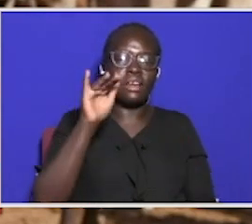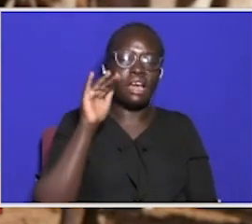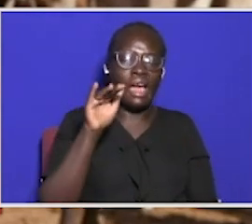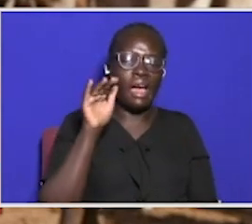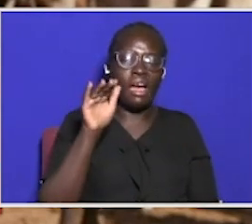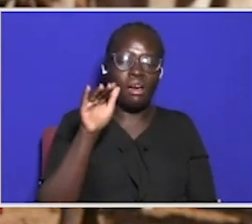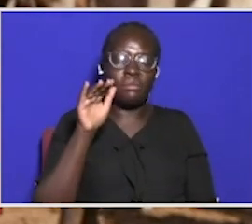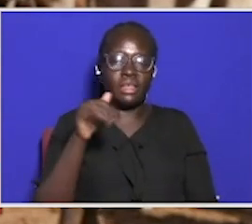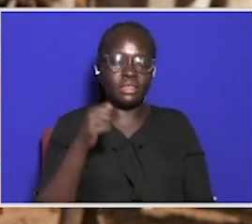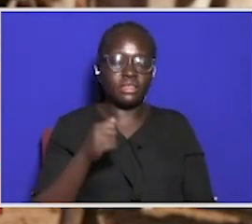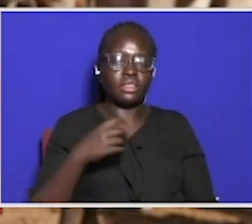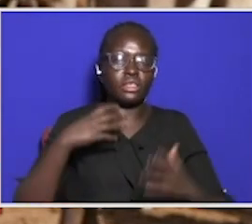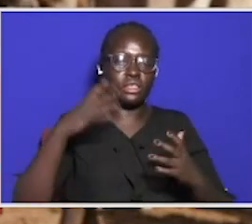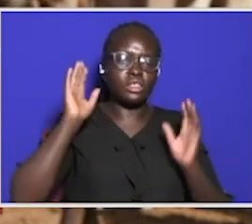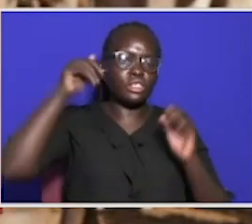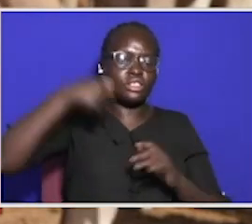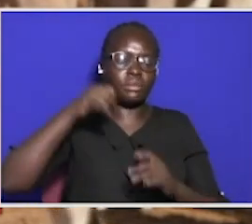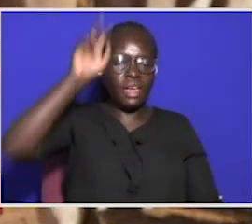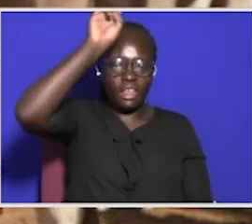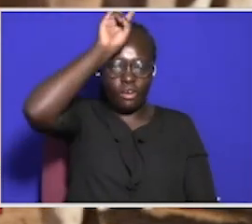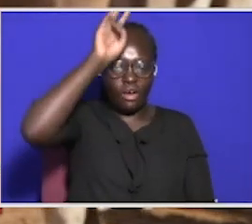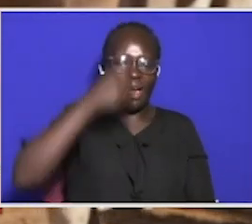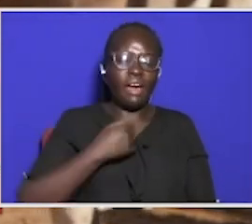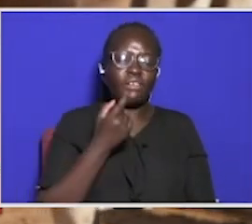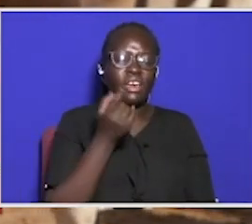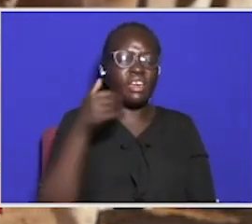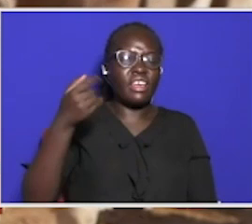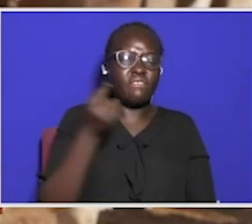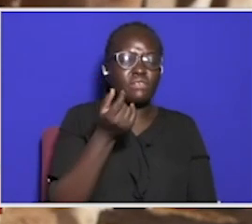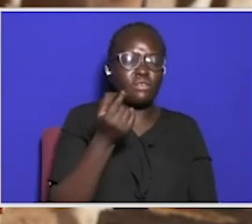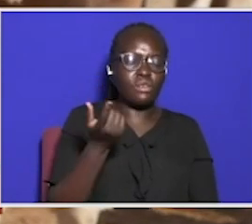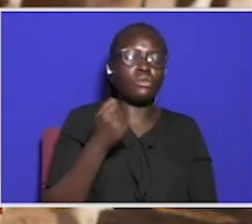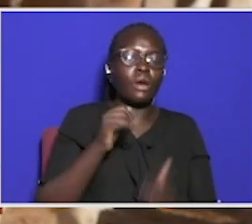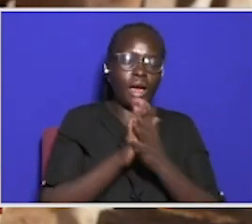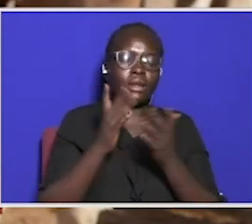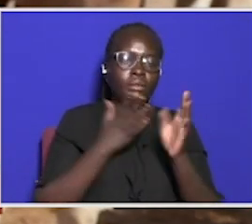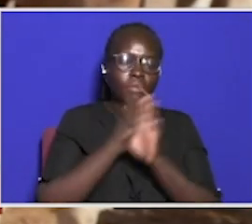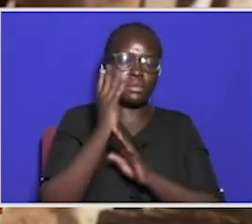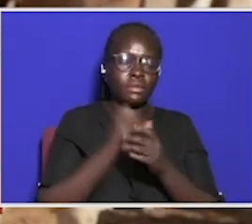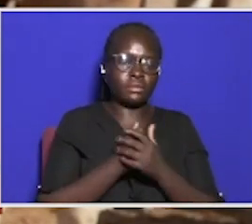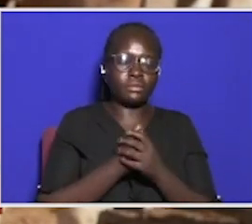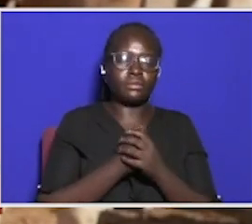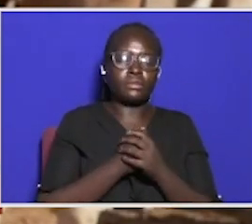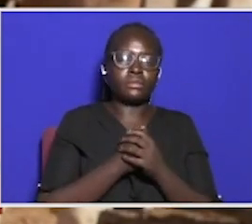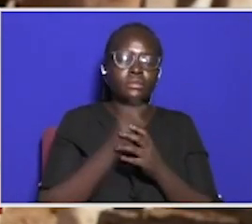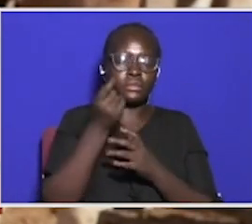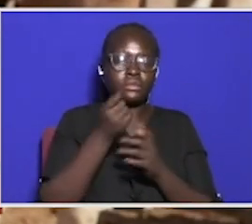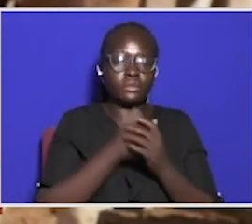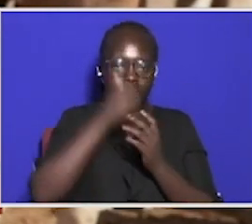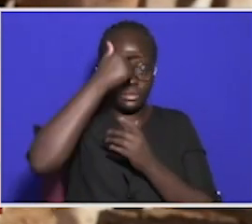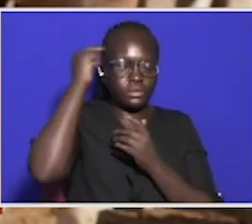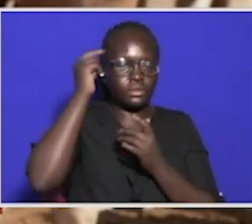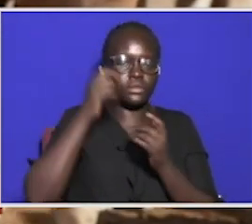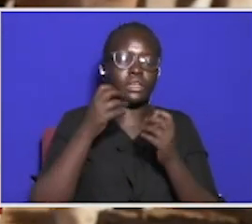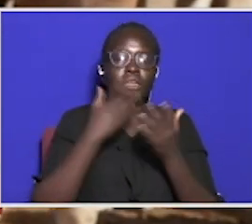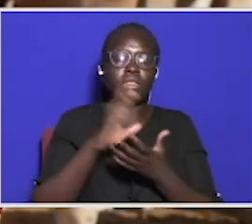The sheep and goats are in small stocks, and mainly the flock is very little because